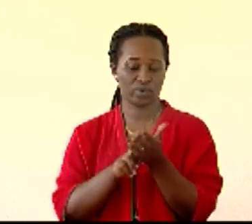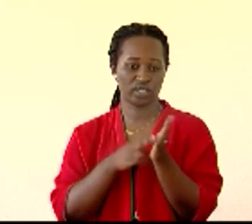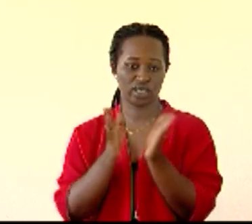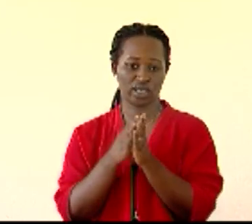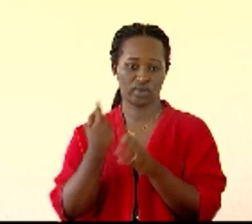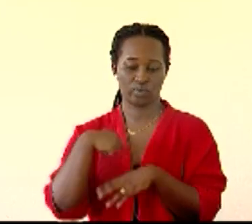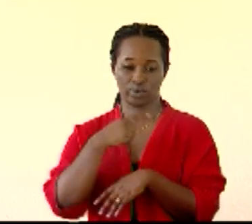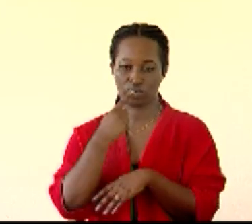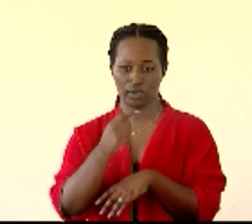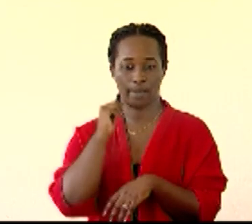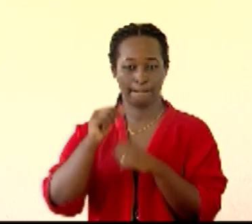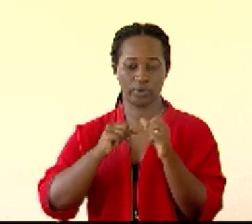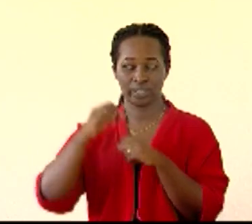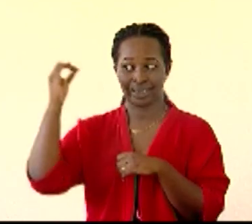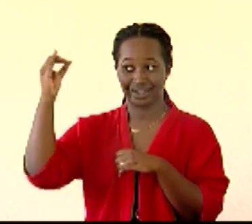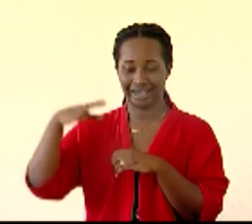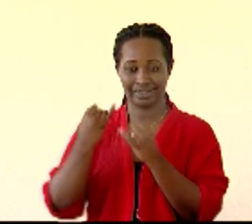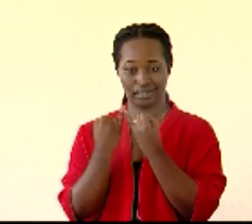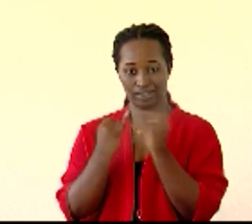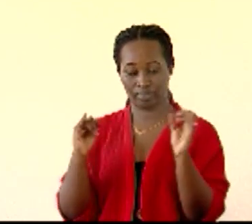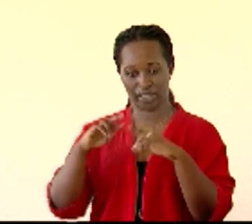about light-independent reactions.